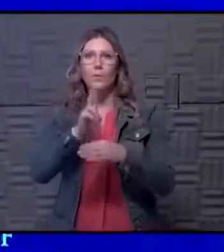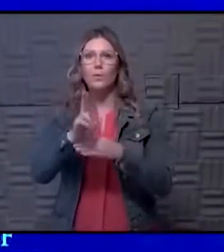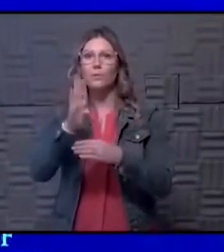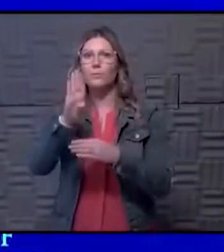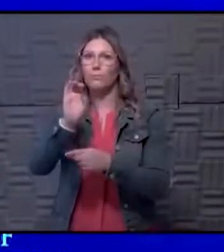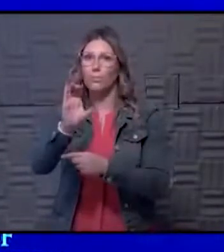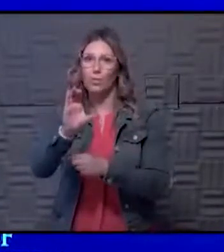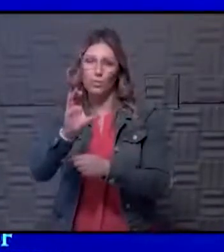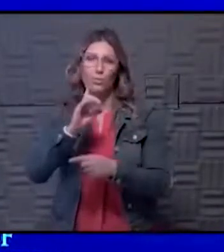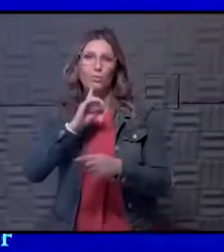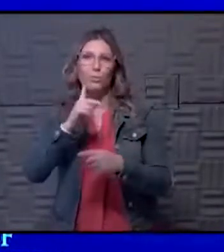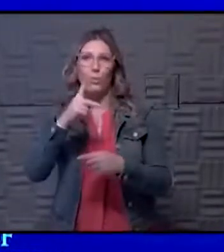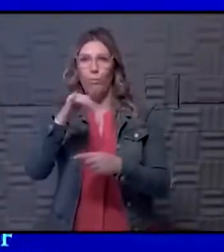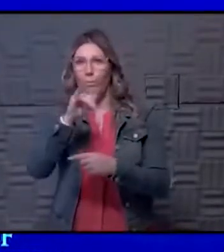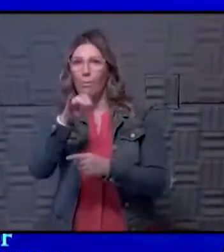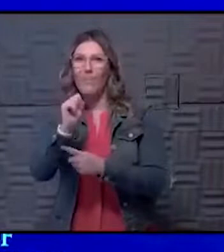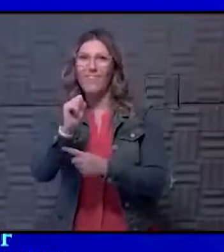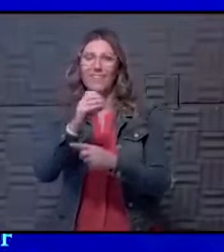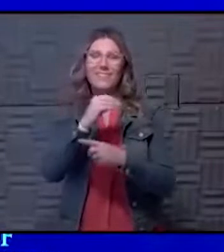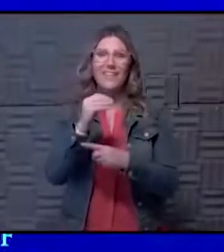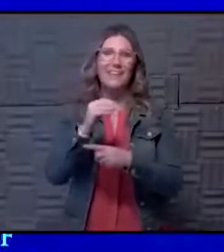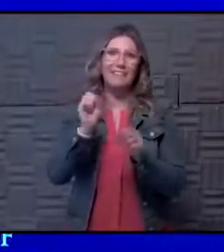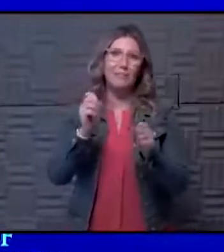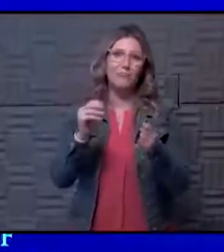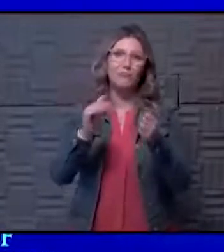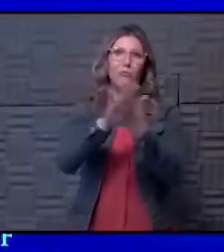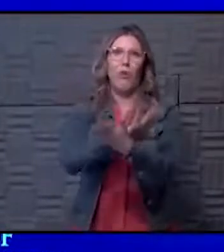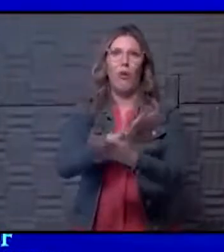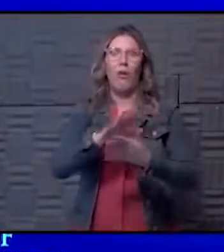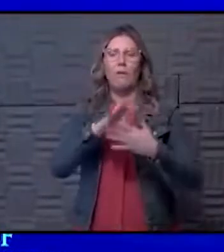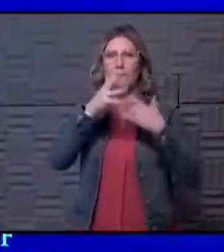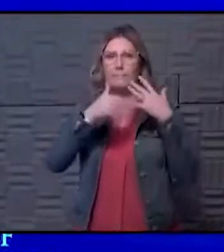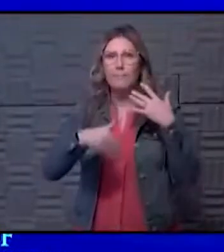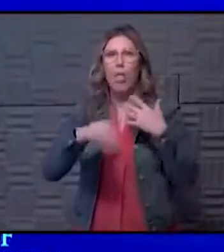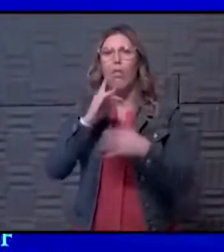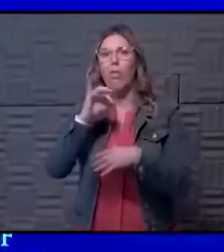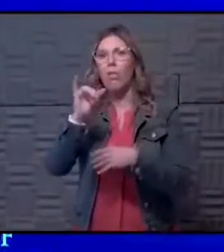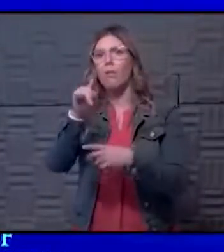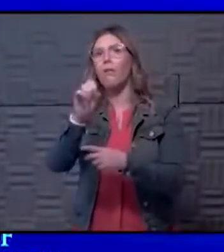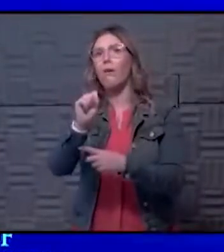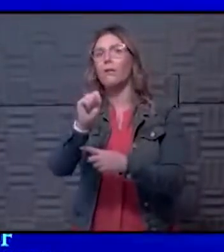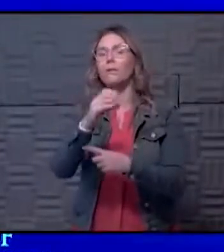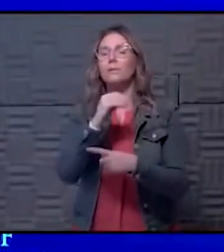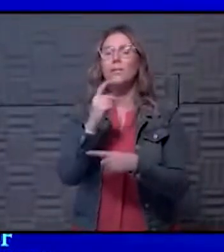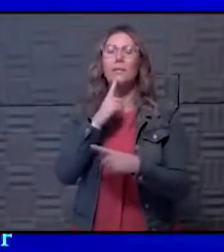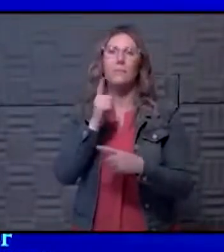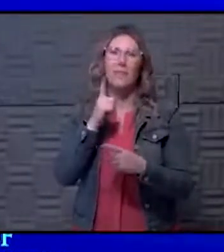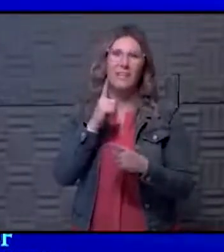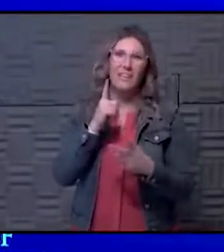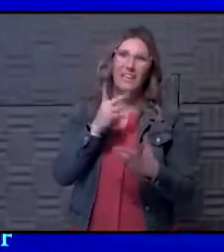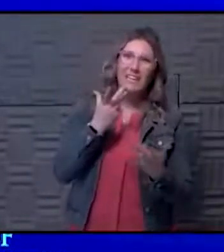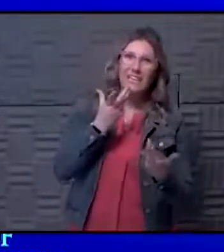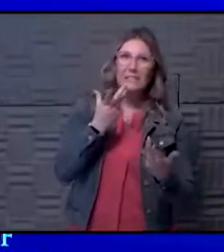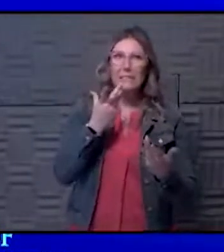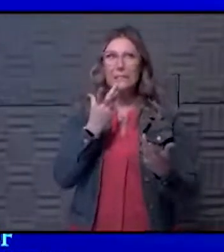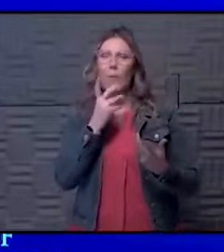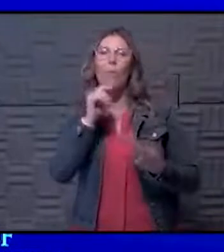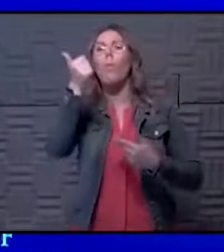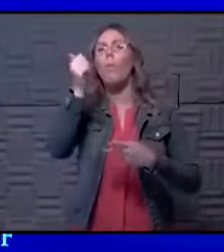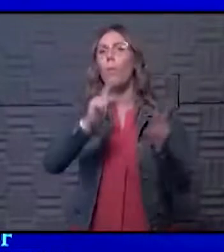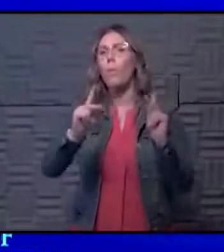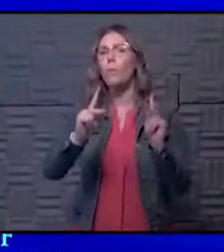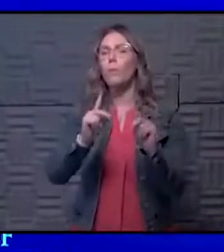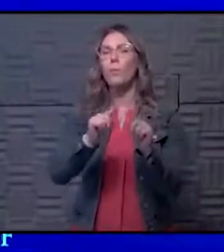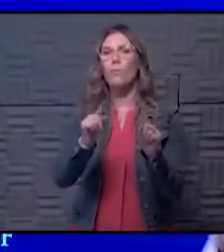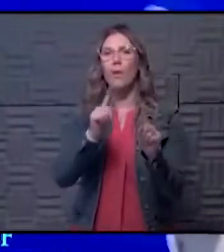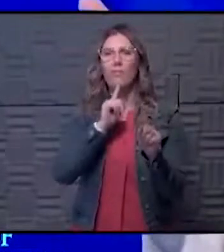pills, which can cause a thrombotic tendency anyway. However, it's been in some older folks as well. So we won't know, I think, the full answer to that question,